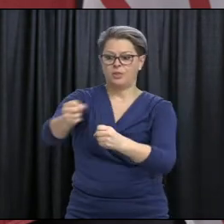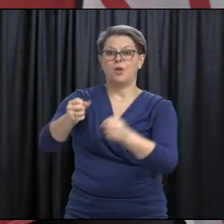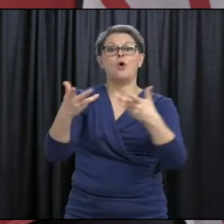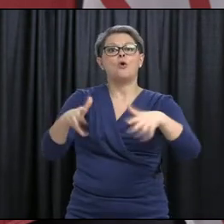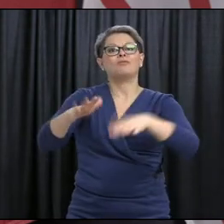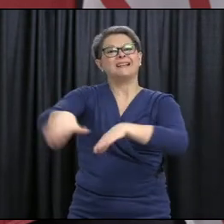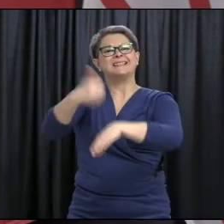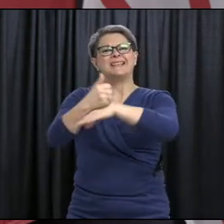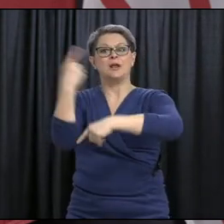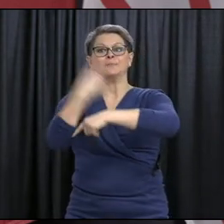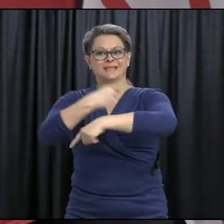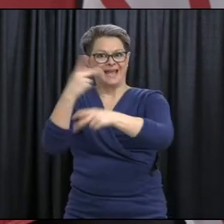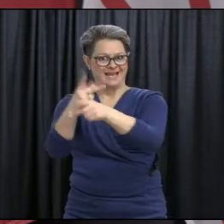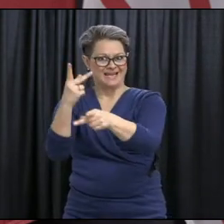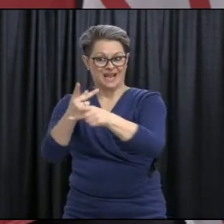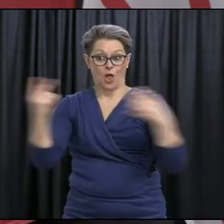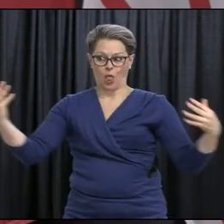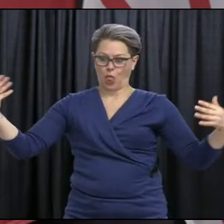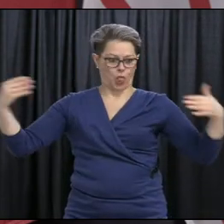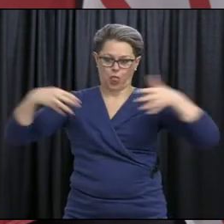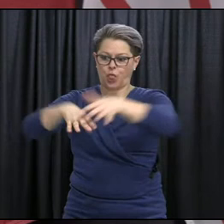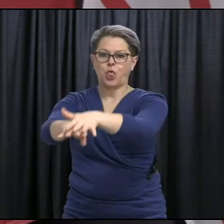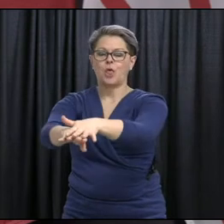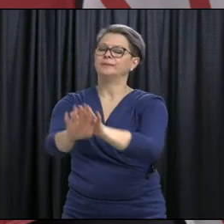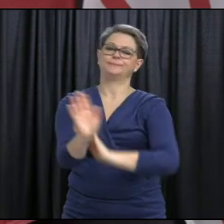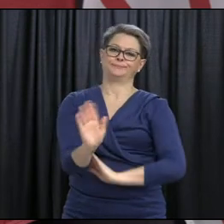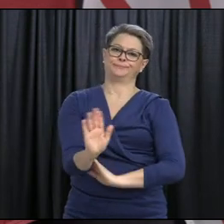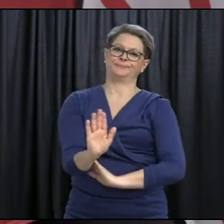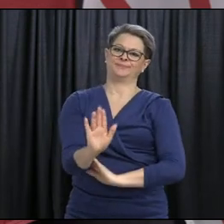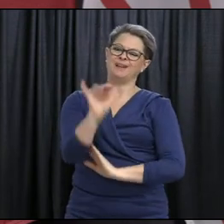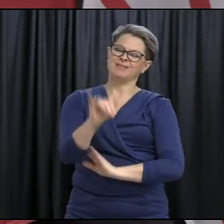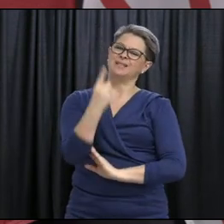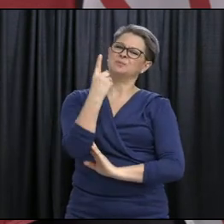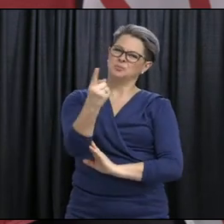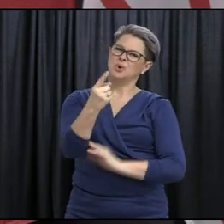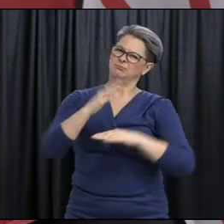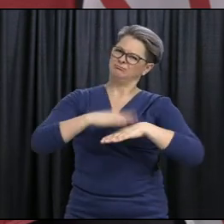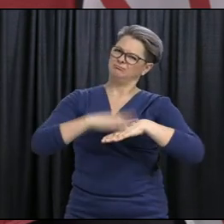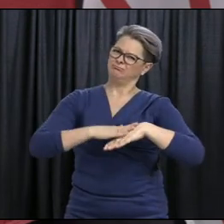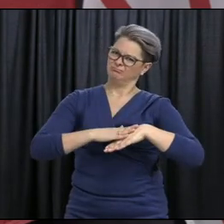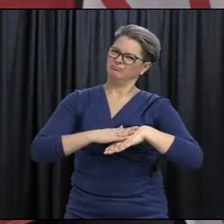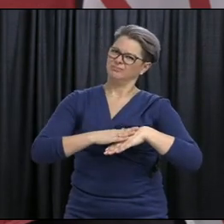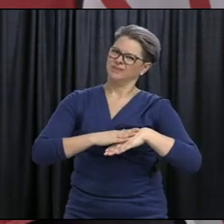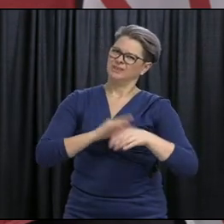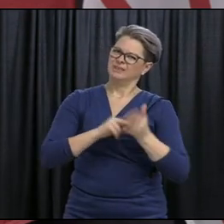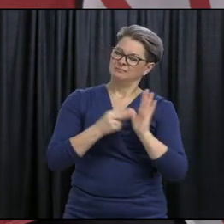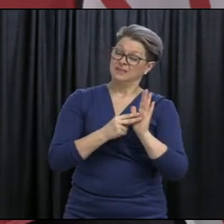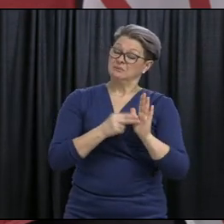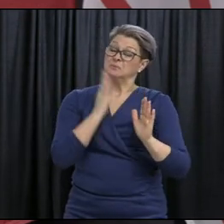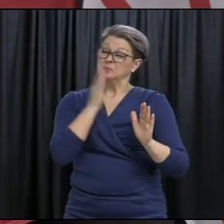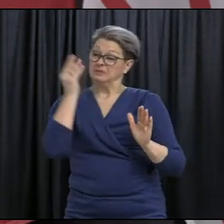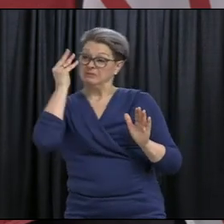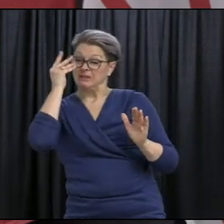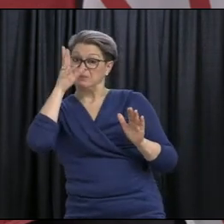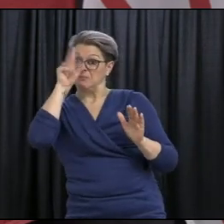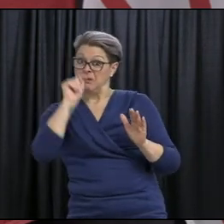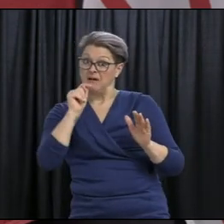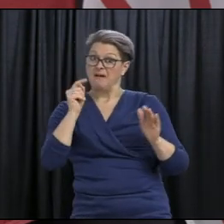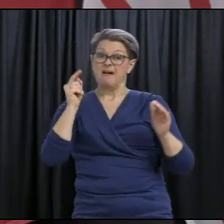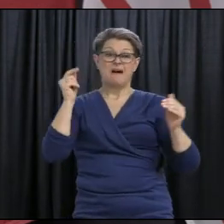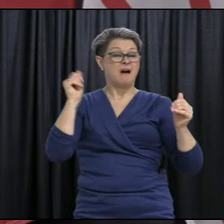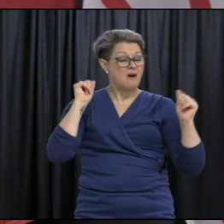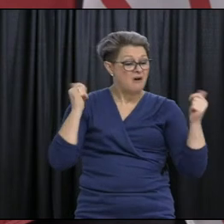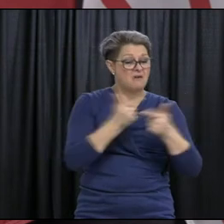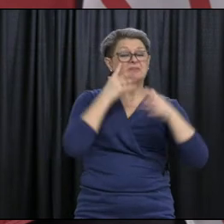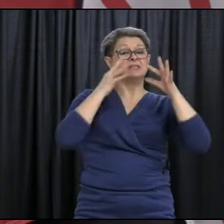So we will take that under advisement. We'll look at that as a potential option, but anything we do is in